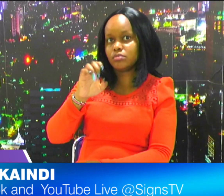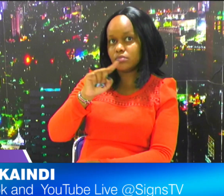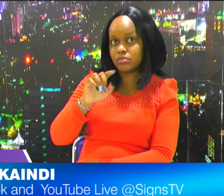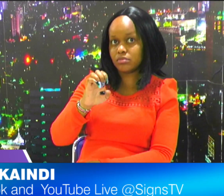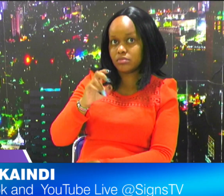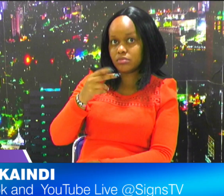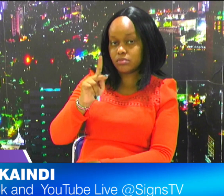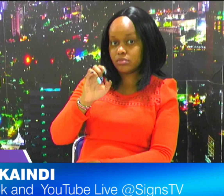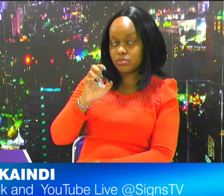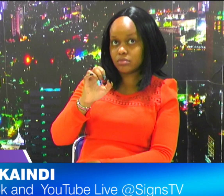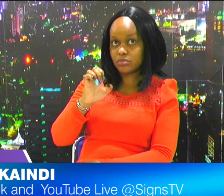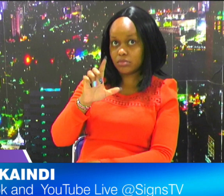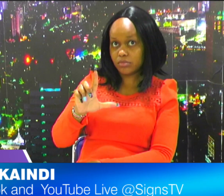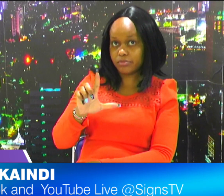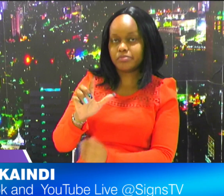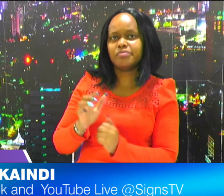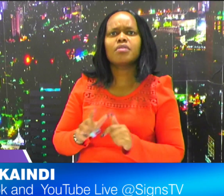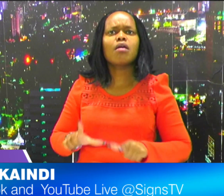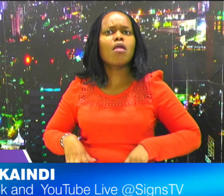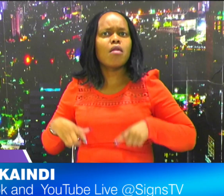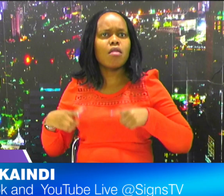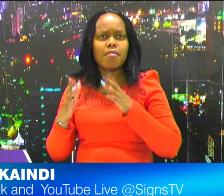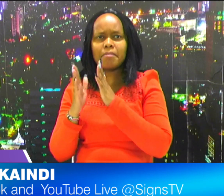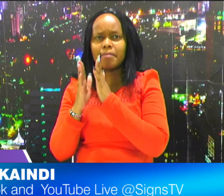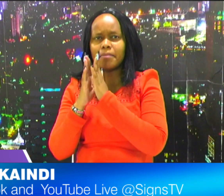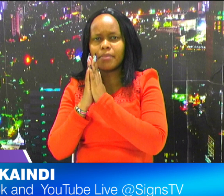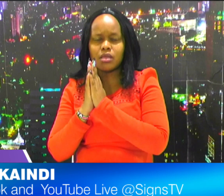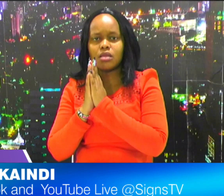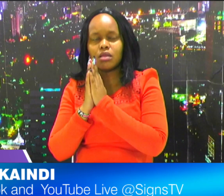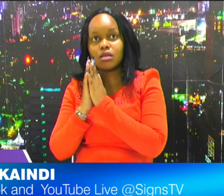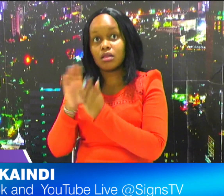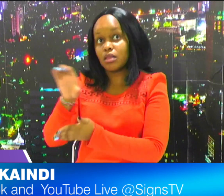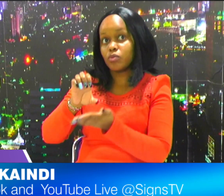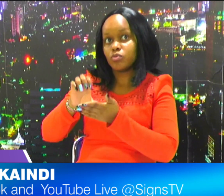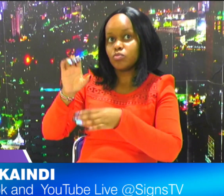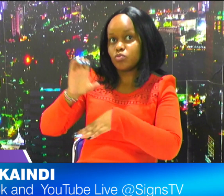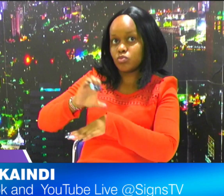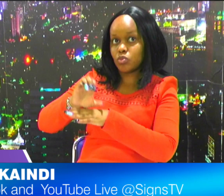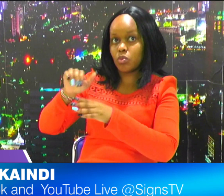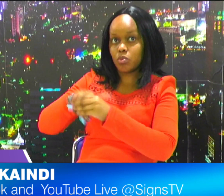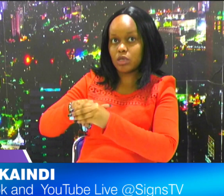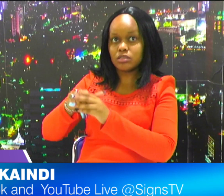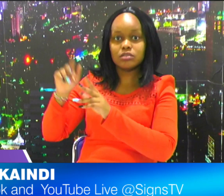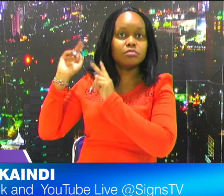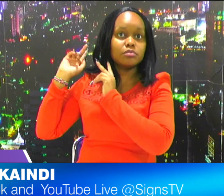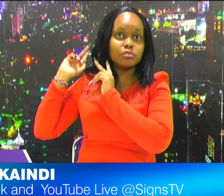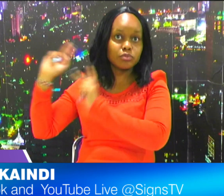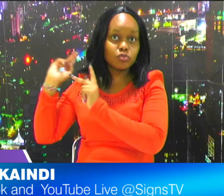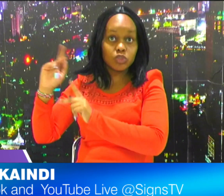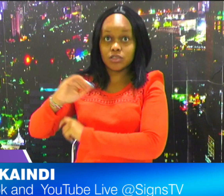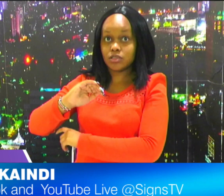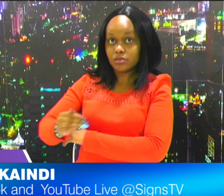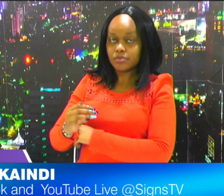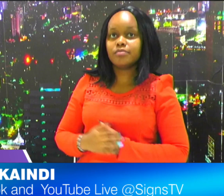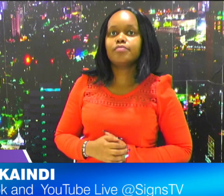Life Prayer Center Church in Mavueni, Kilifi County. The committee, led